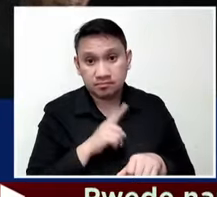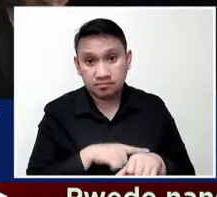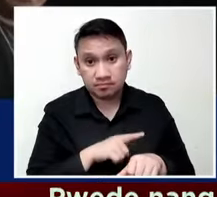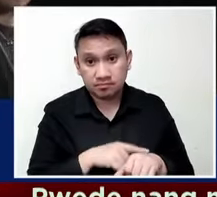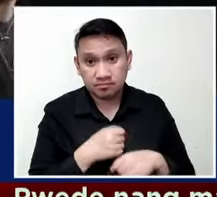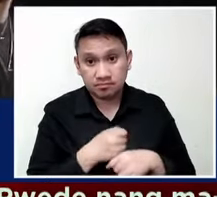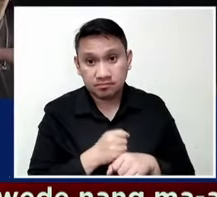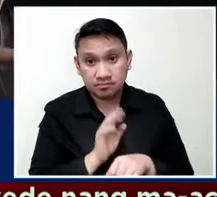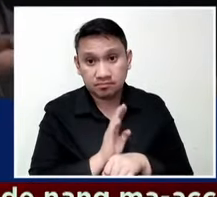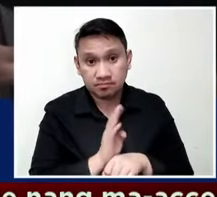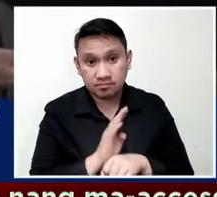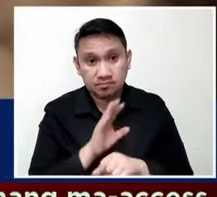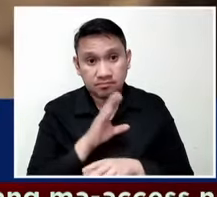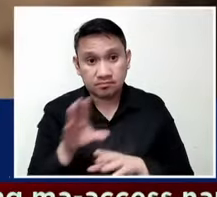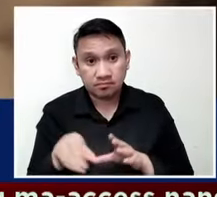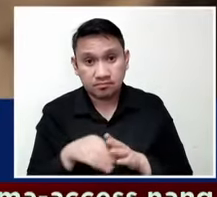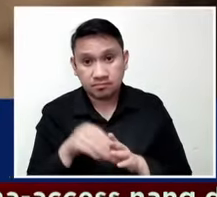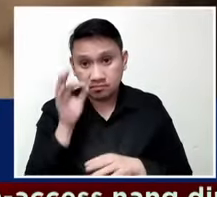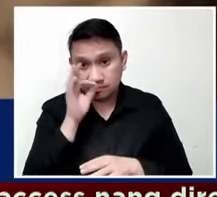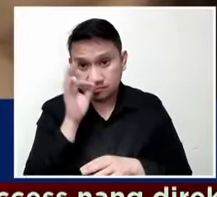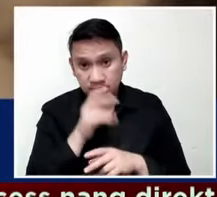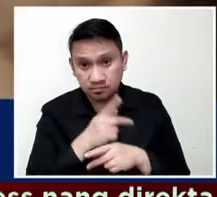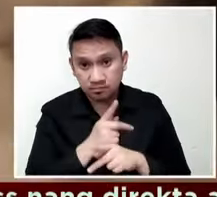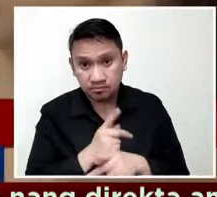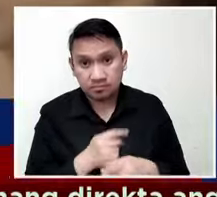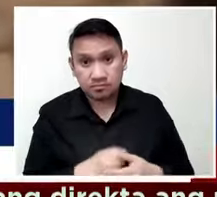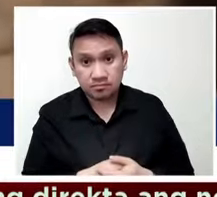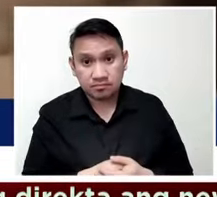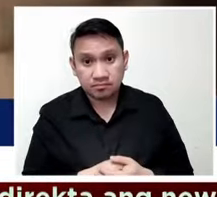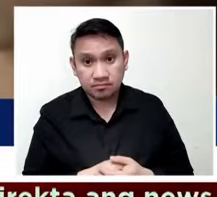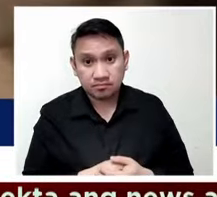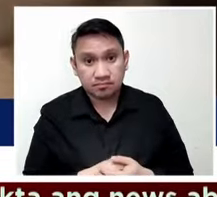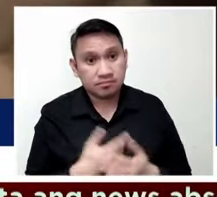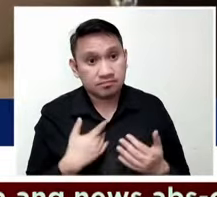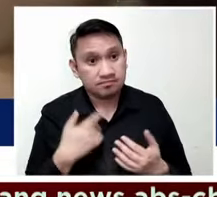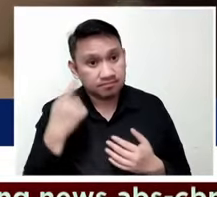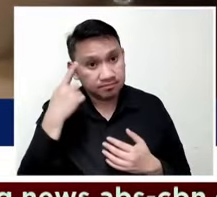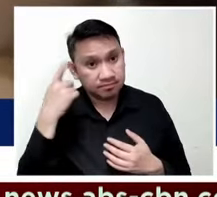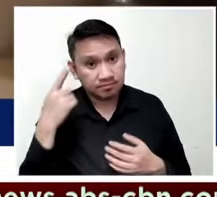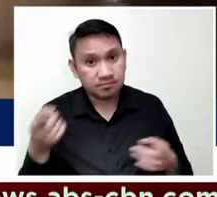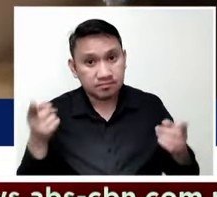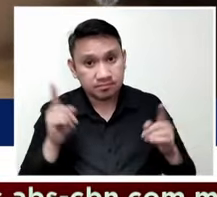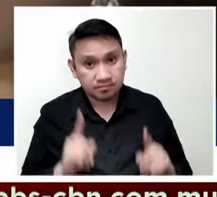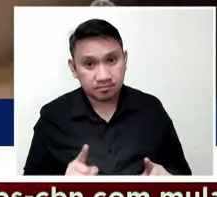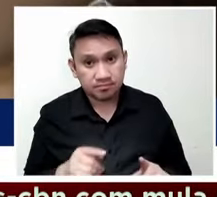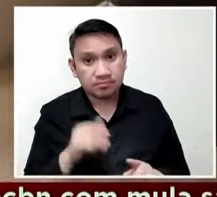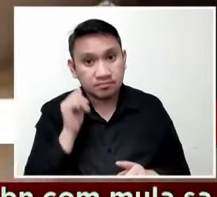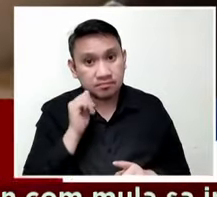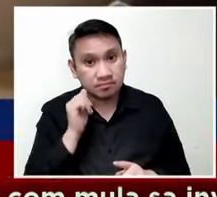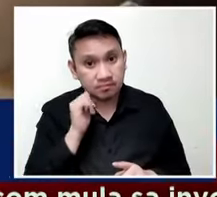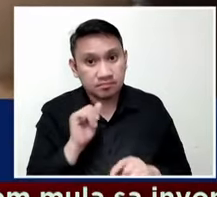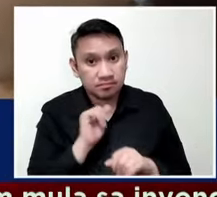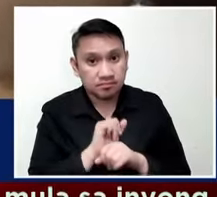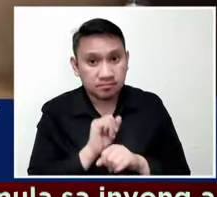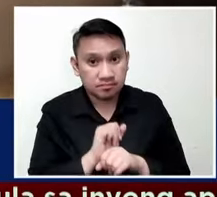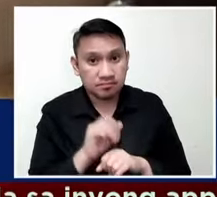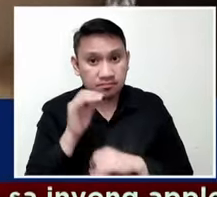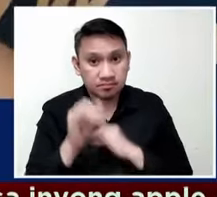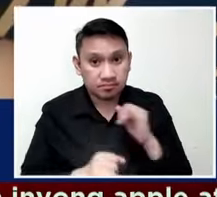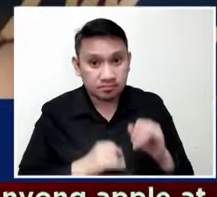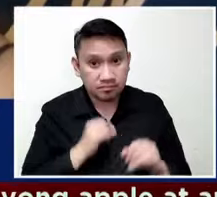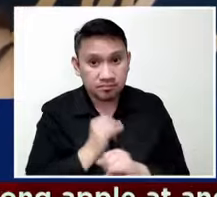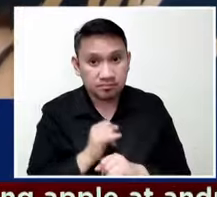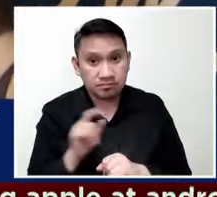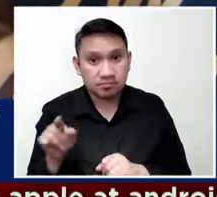pelikula kasama ang Pinoy production. It was like a dream come true already for me. You know, I always dreamed to work with international